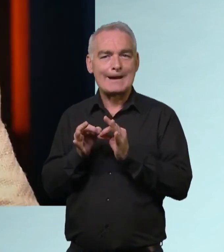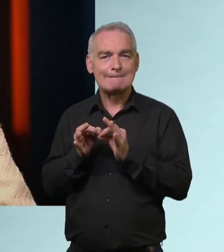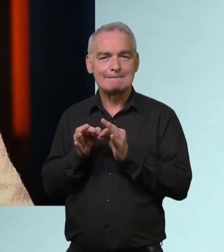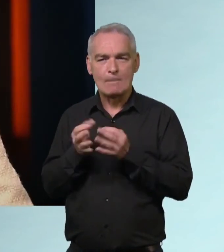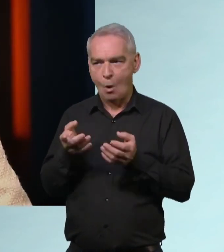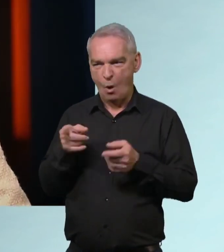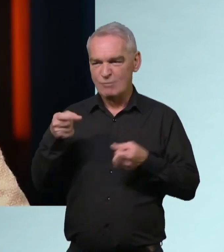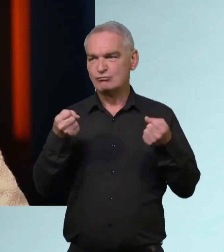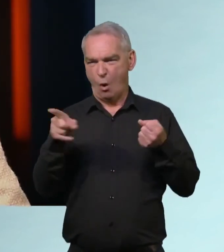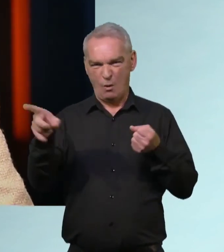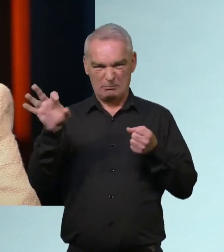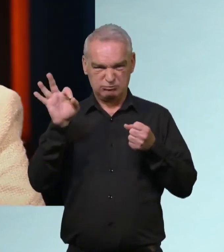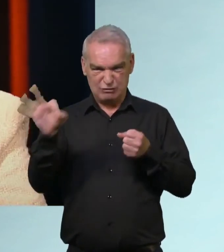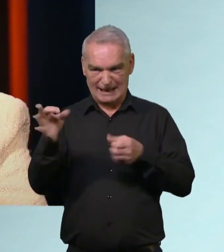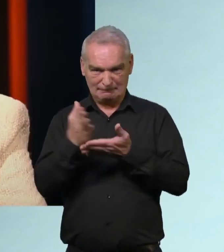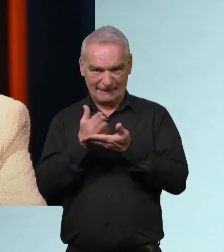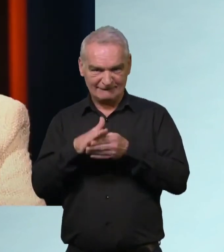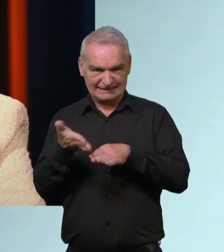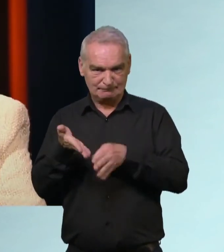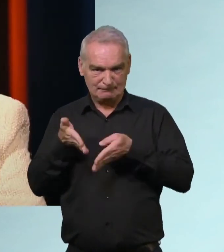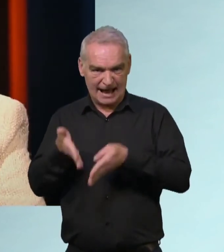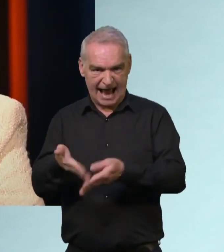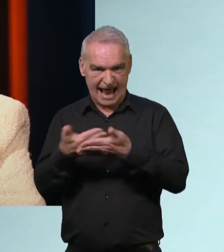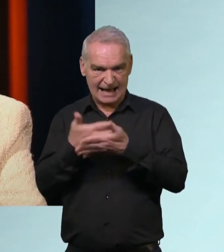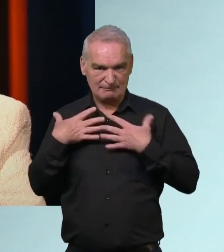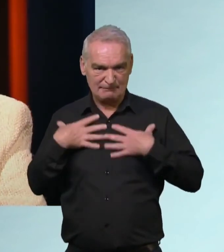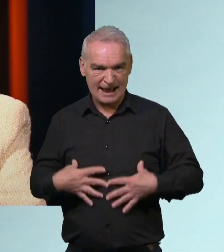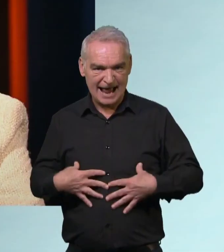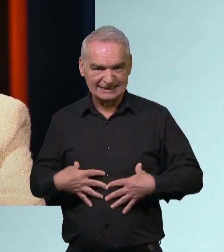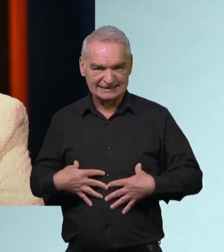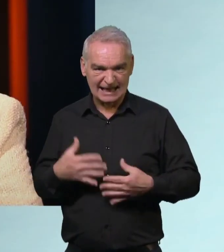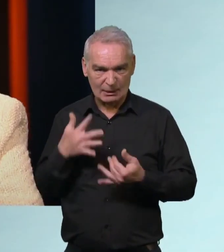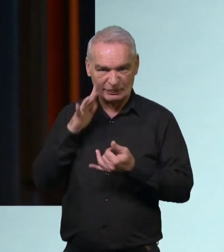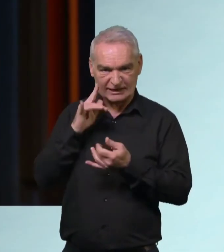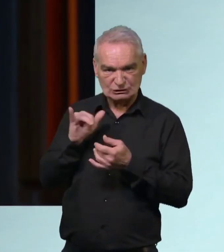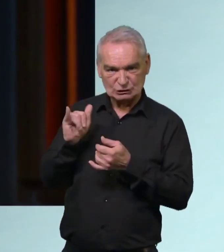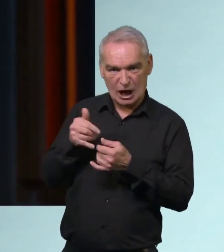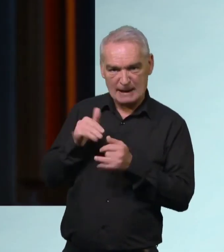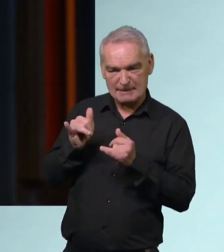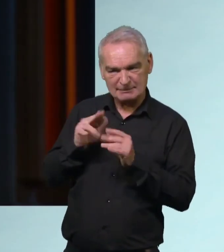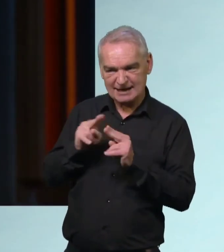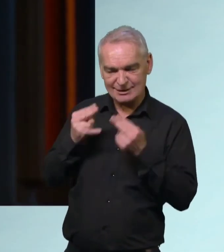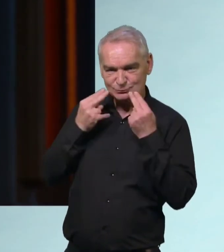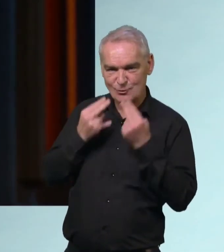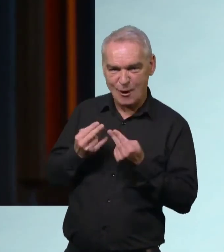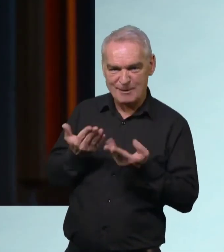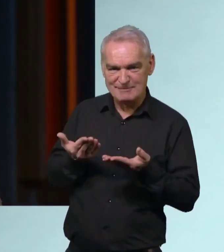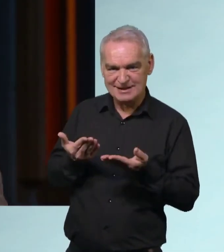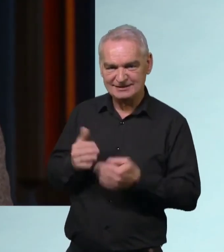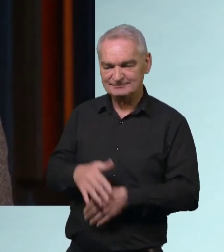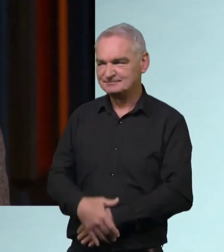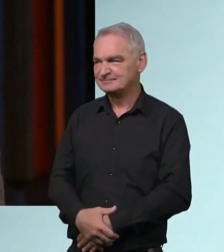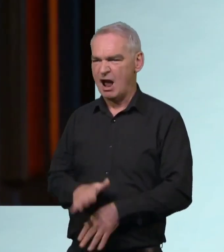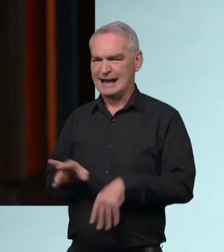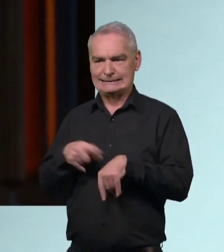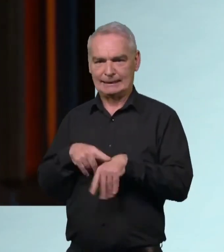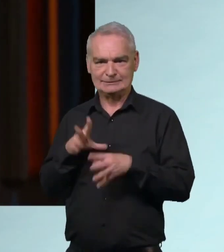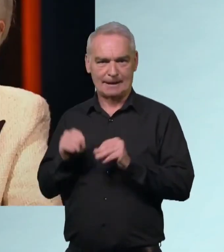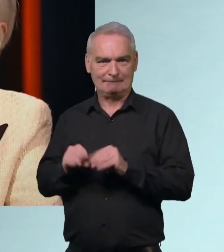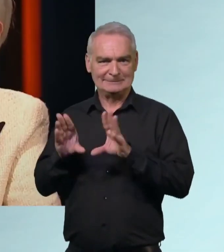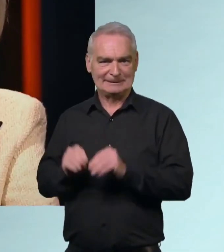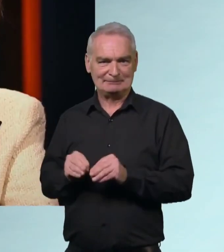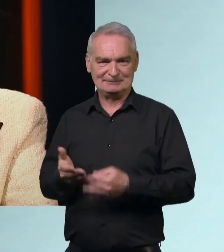a great place to hide a body. And I'd think, do you know, maybe we definitely are not normal, you know. Time to get out.